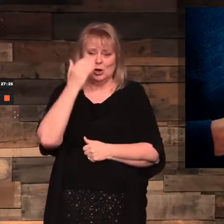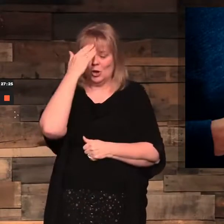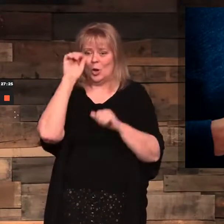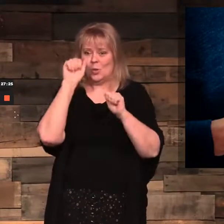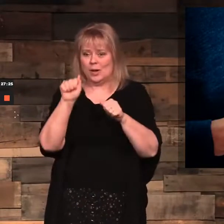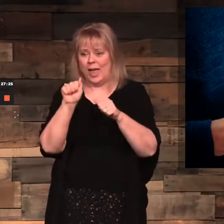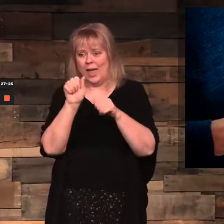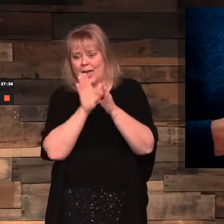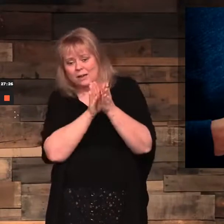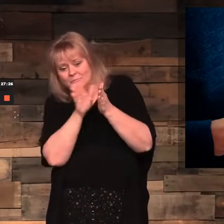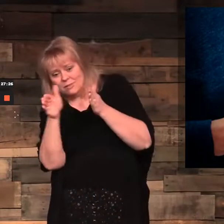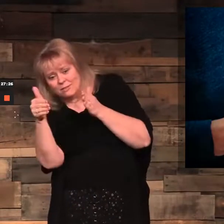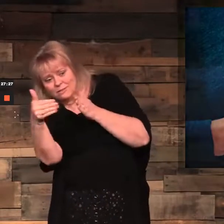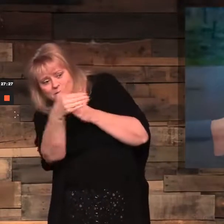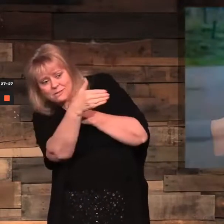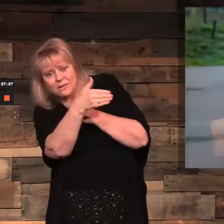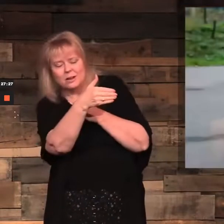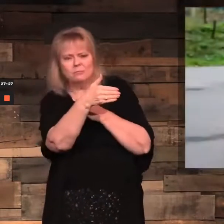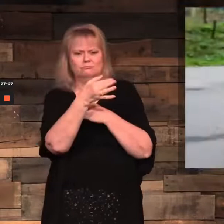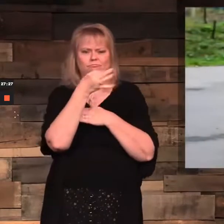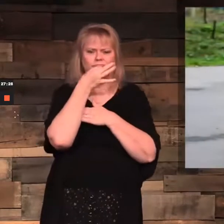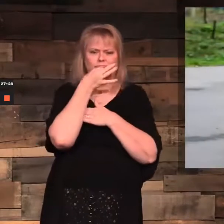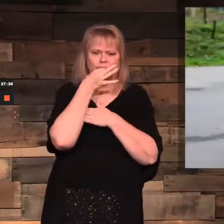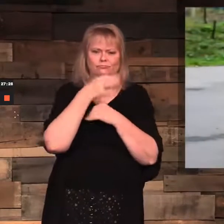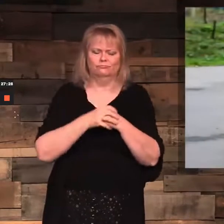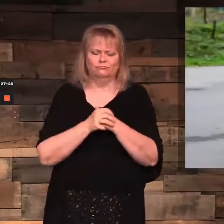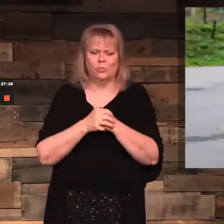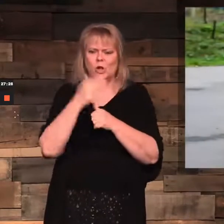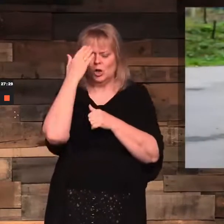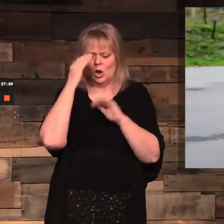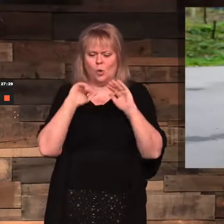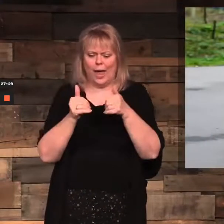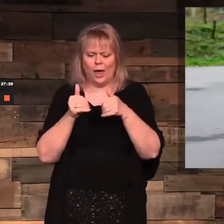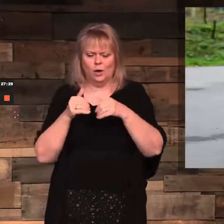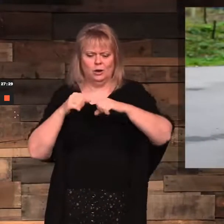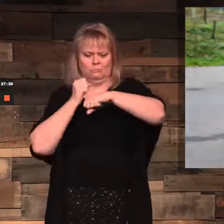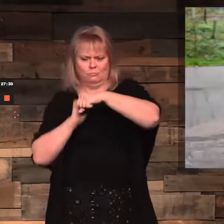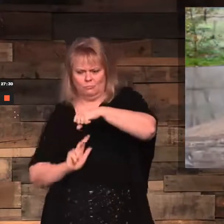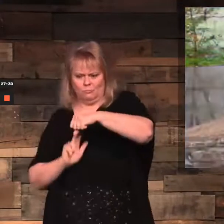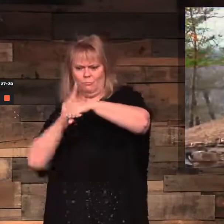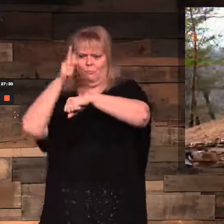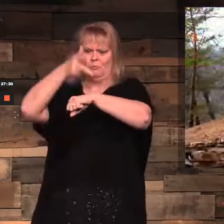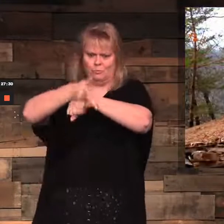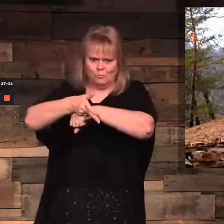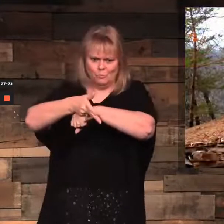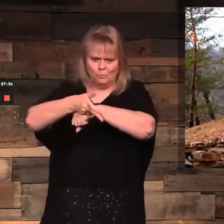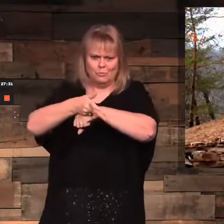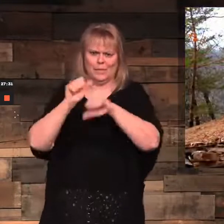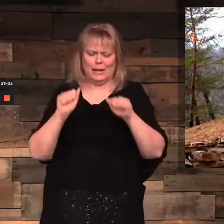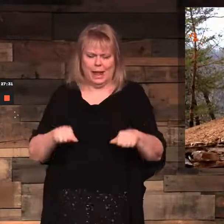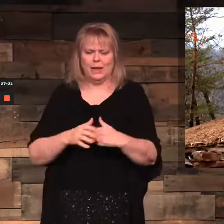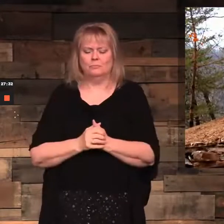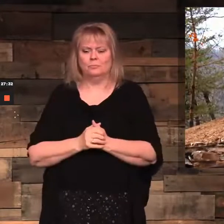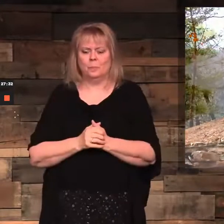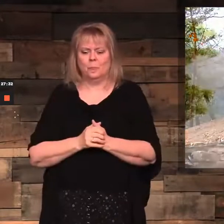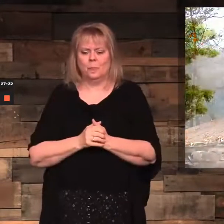sharp corners, knows how to jump to clear high rocks, knows how to make it